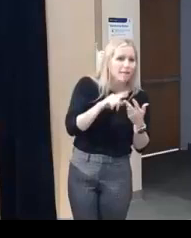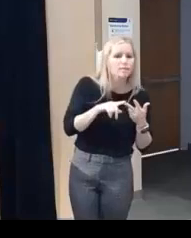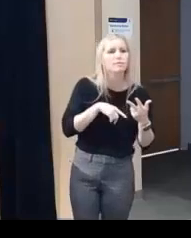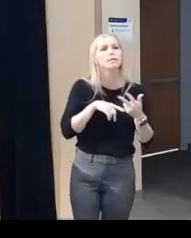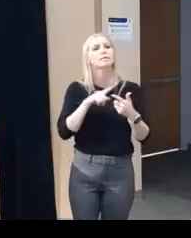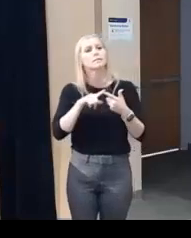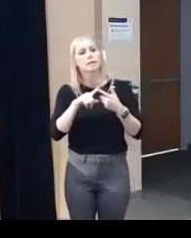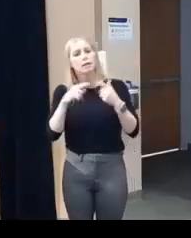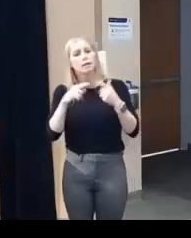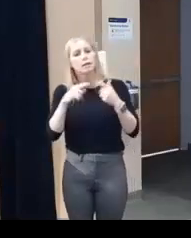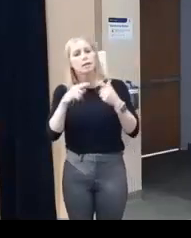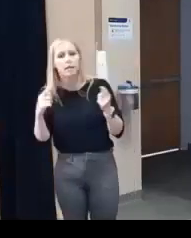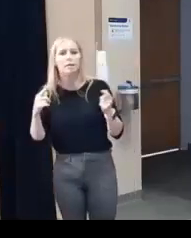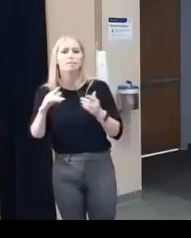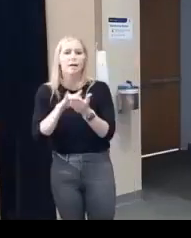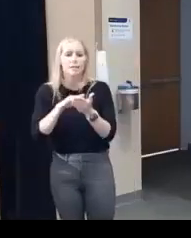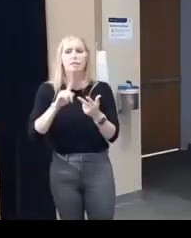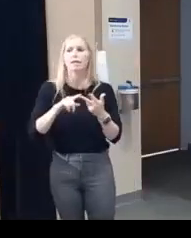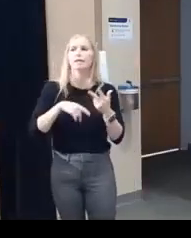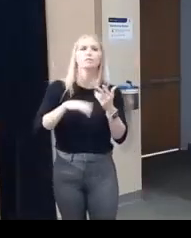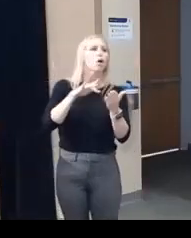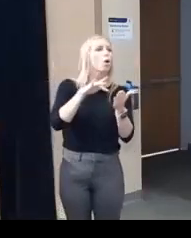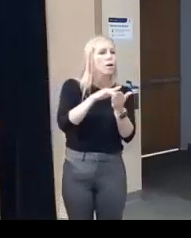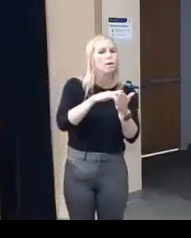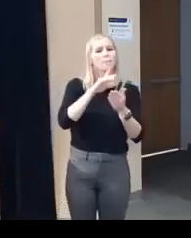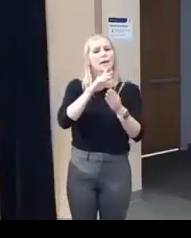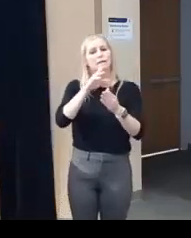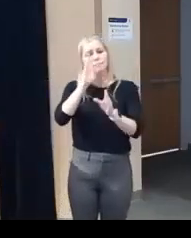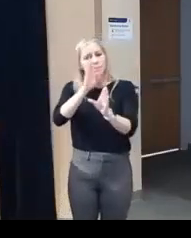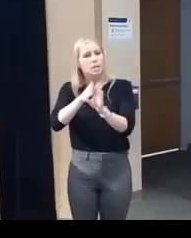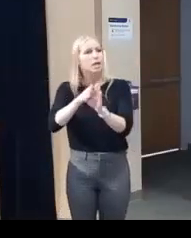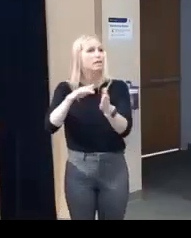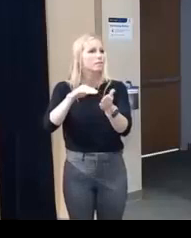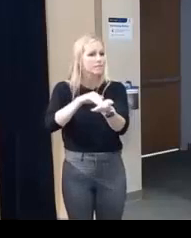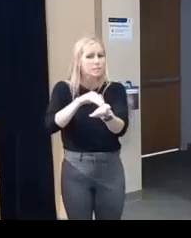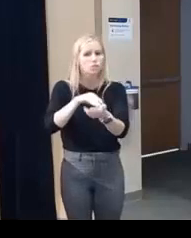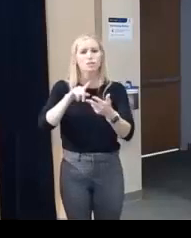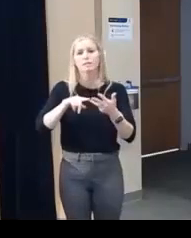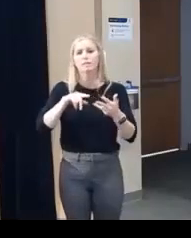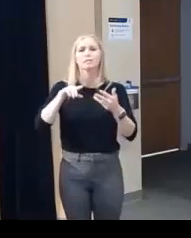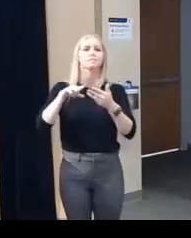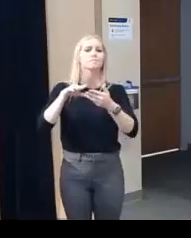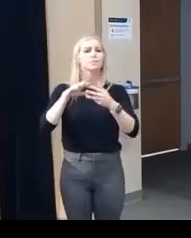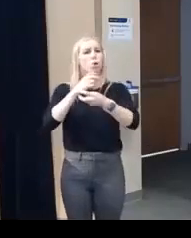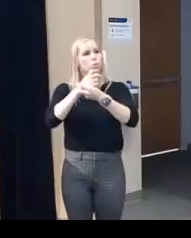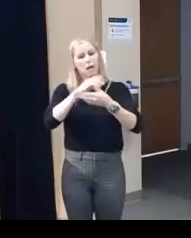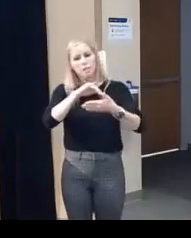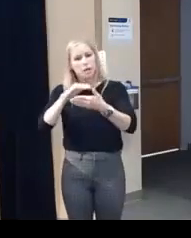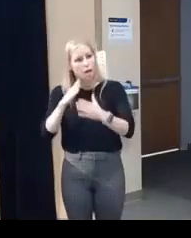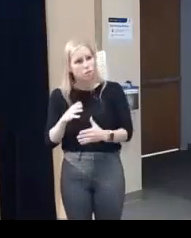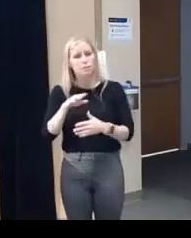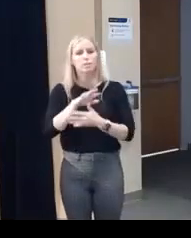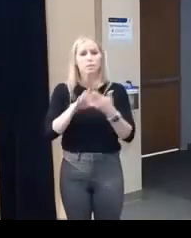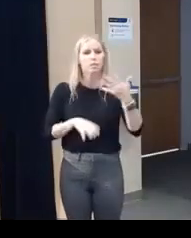physicians, pain medicine, med psych physicians, and toxicologists. We also will be training within the setting of a